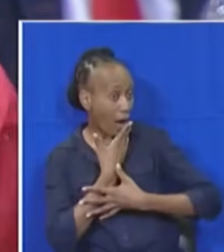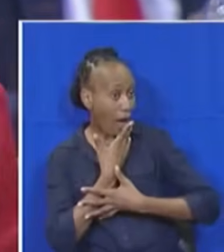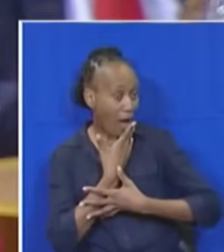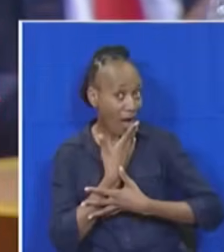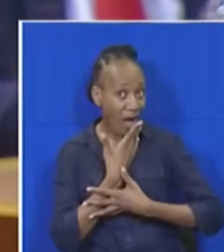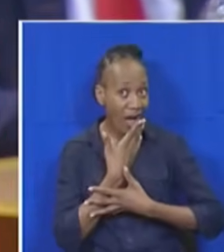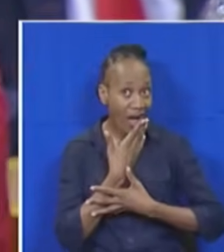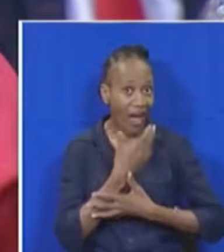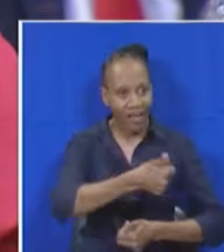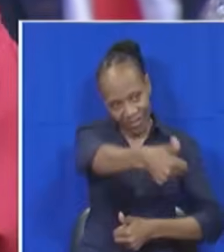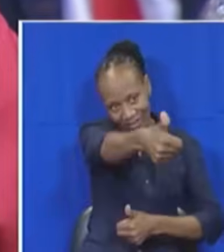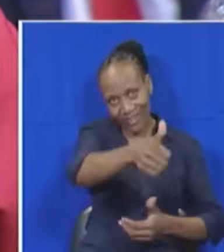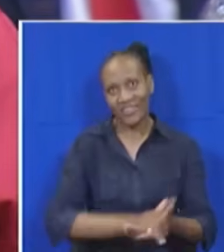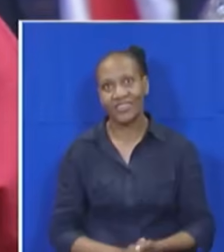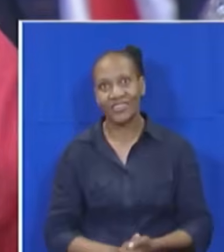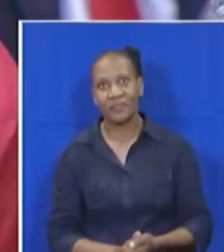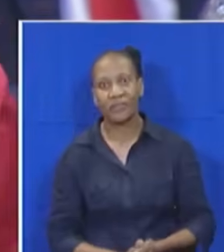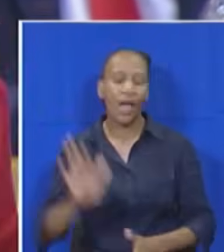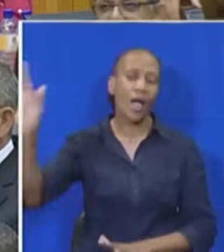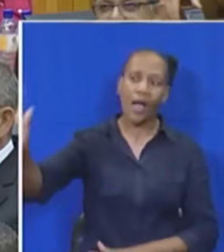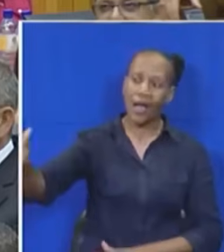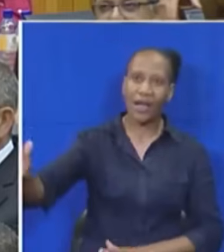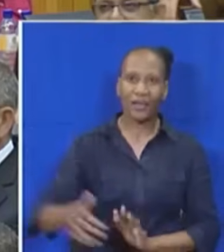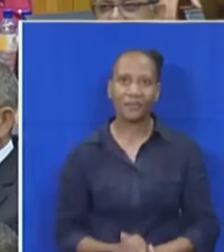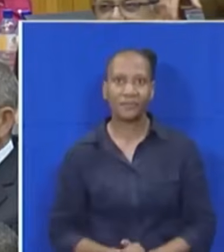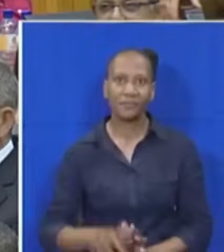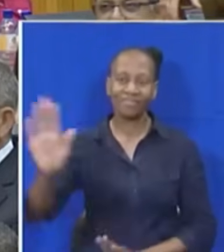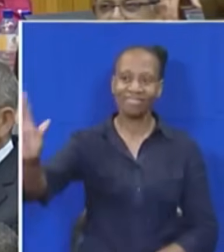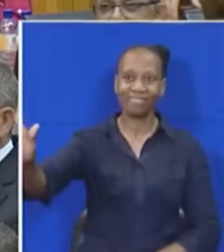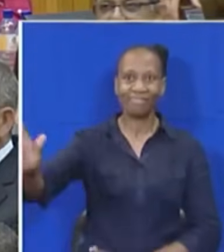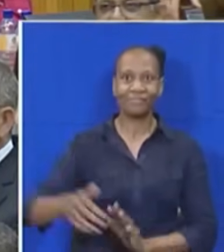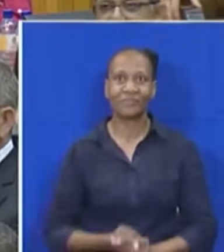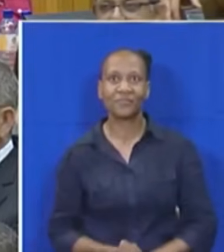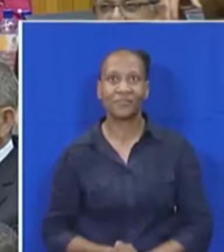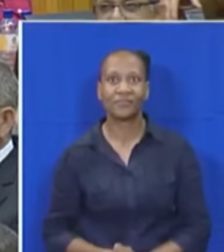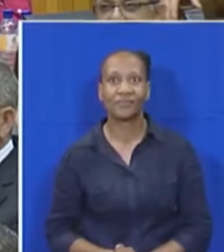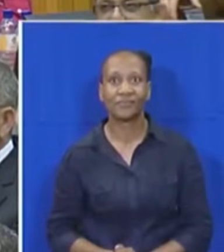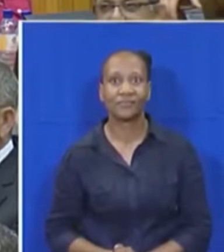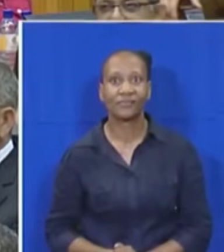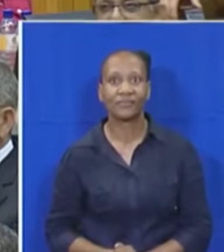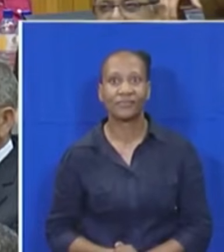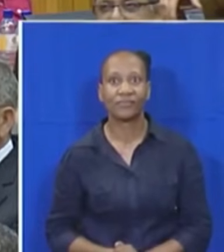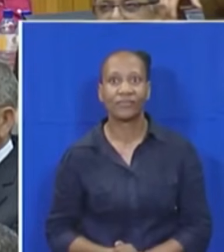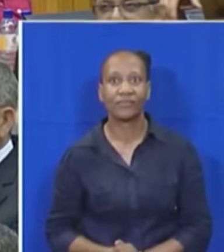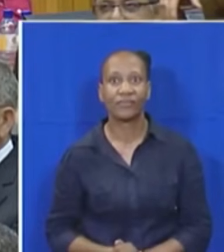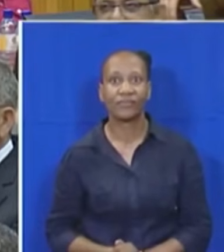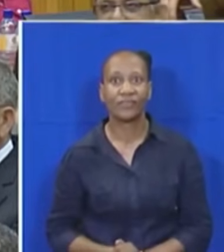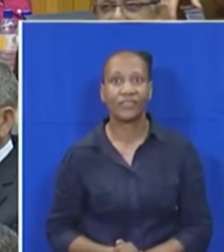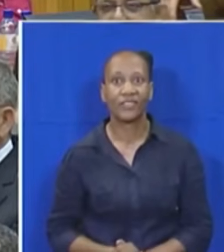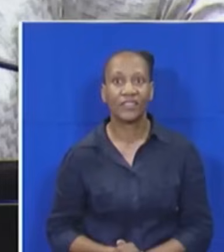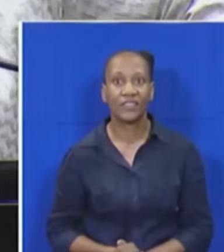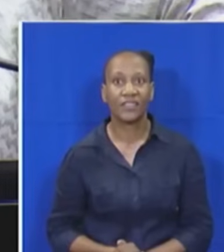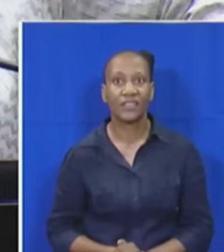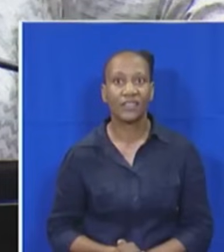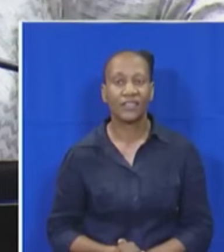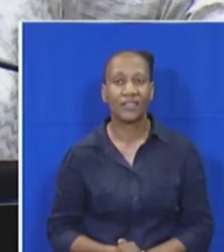Wait. We will assist Let you me to tell go. You. Wait, wait. Because that's what one thing we would like you to assist that's us. What, you. That's exactly you what